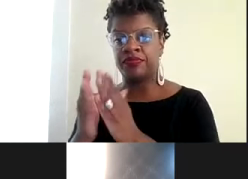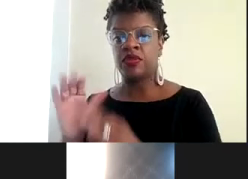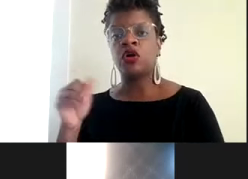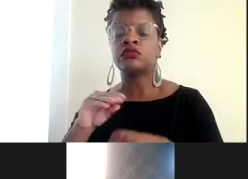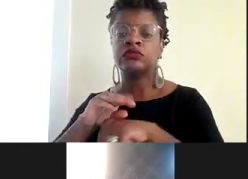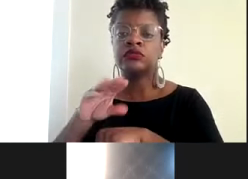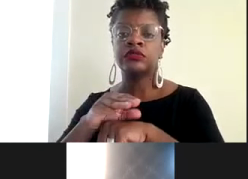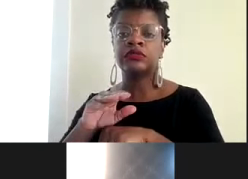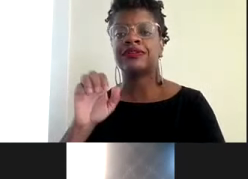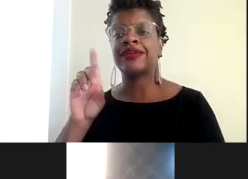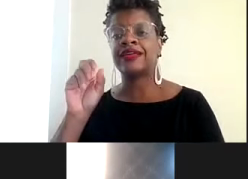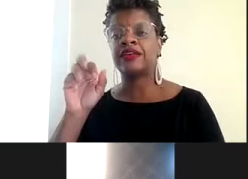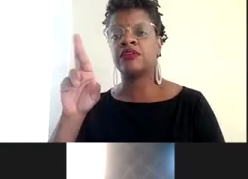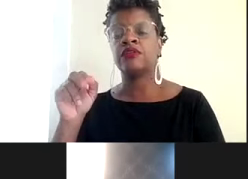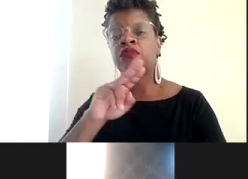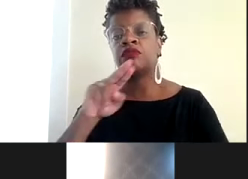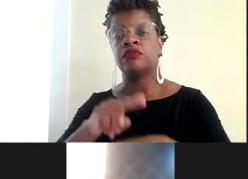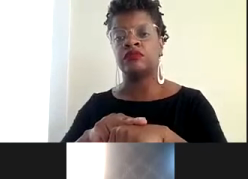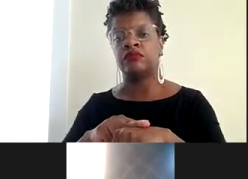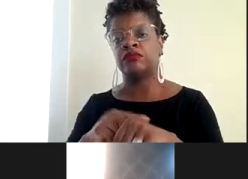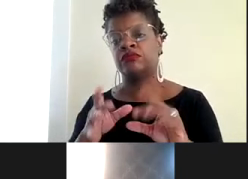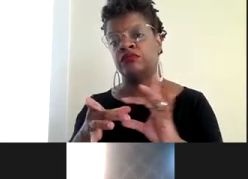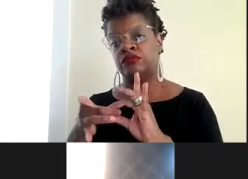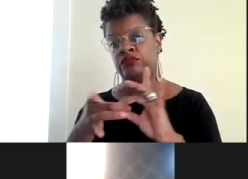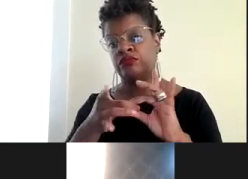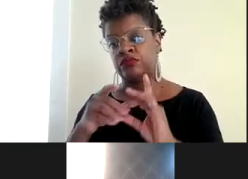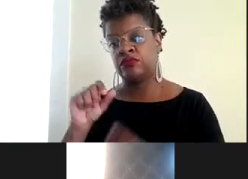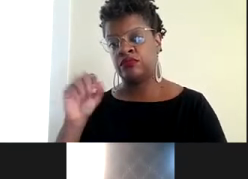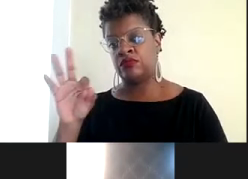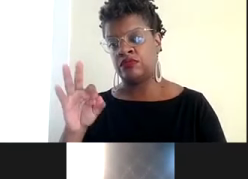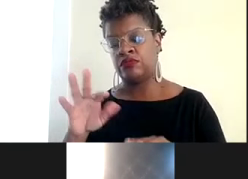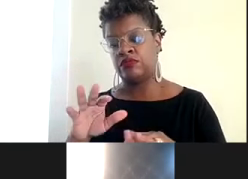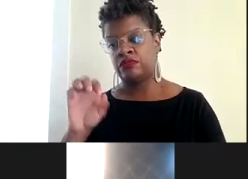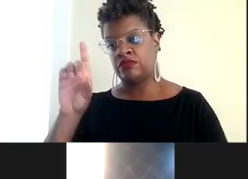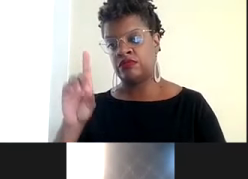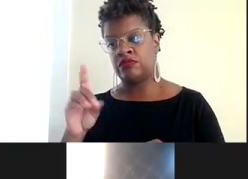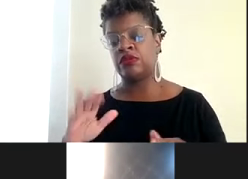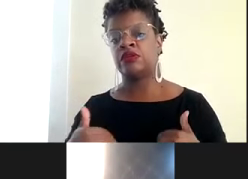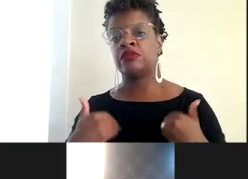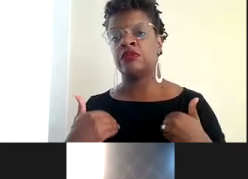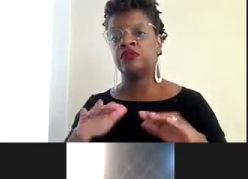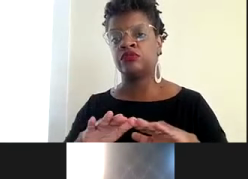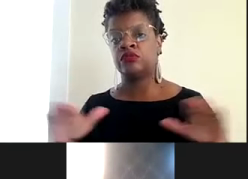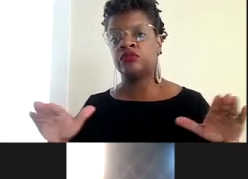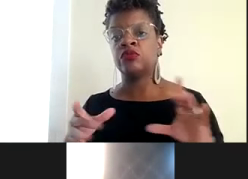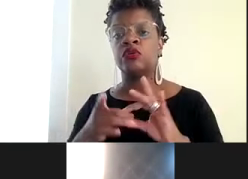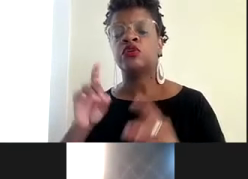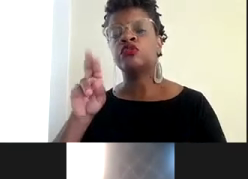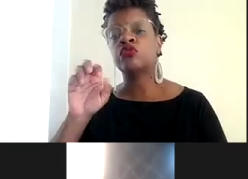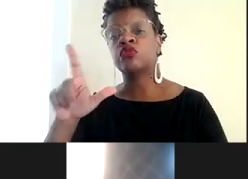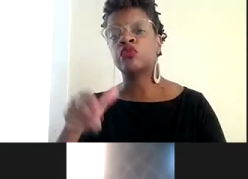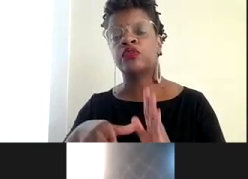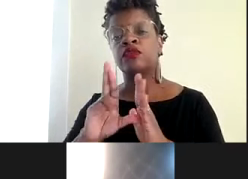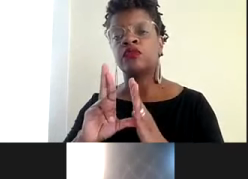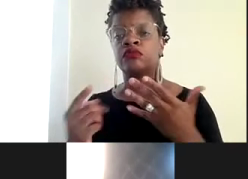for the National Association for the Education of Young Children, a journal reviewer for several academic journals, and